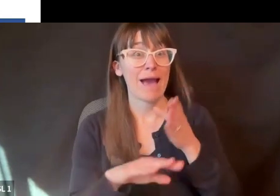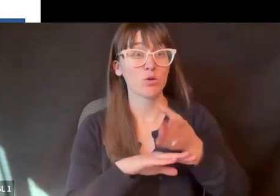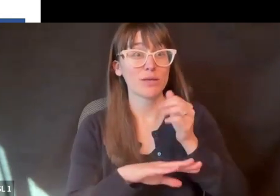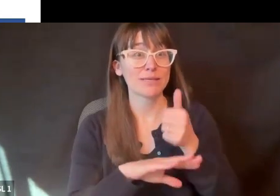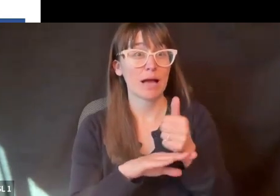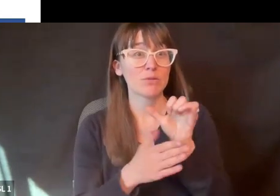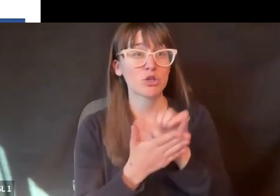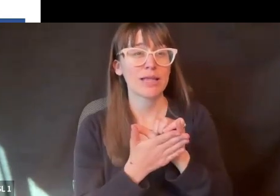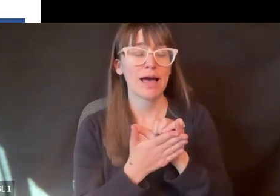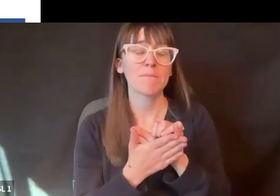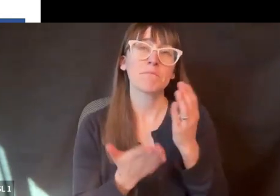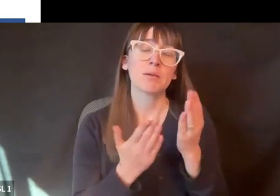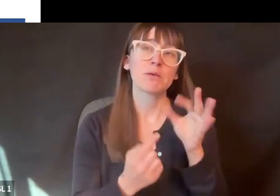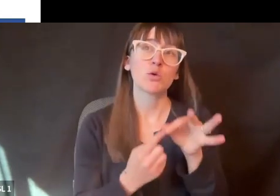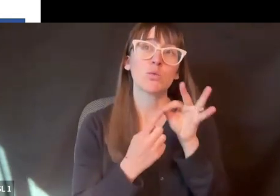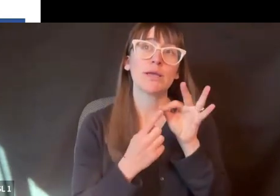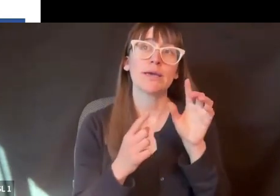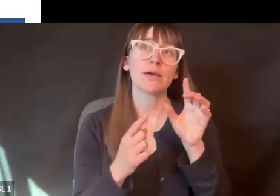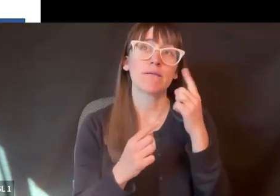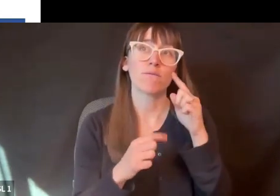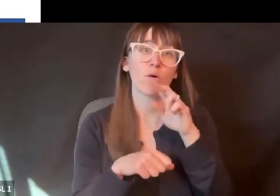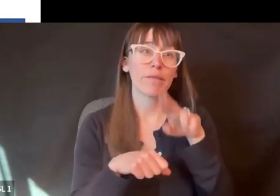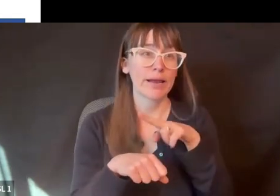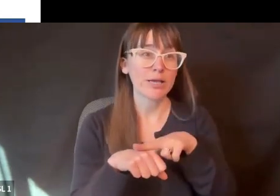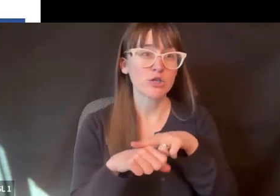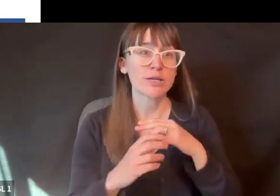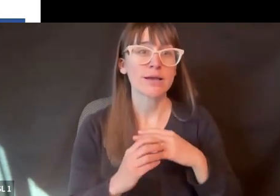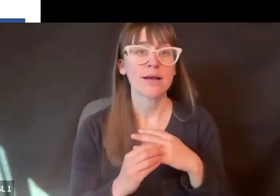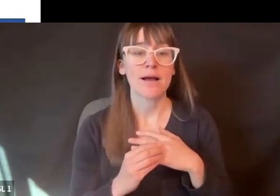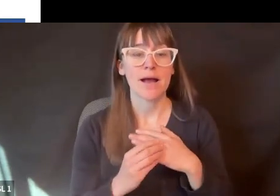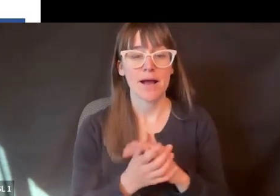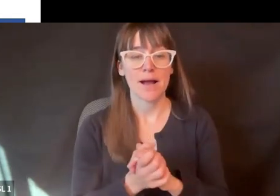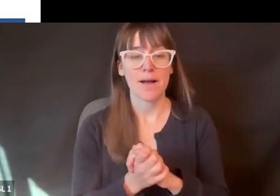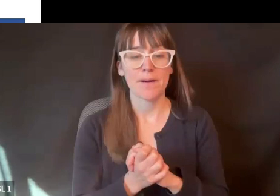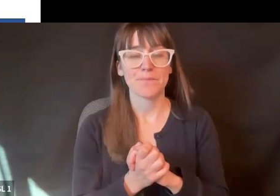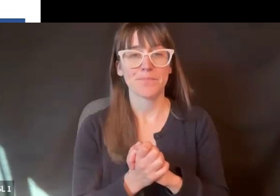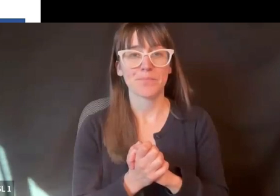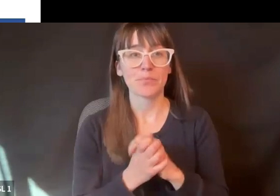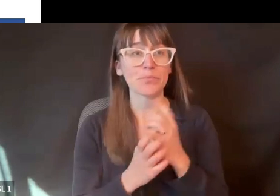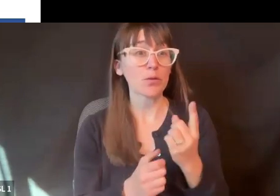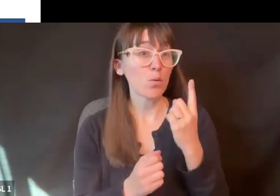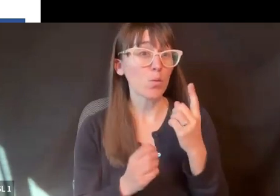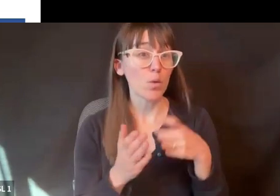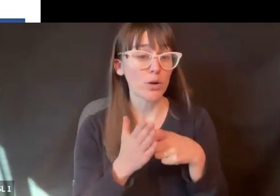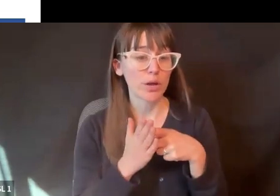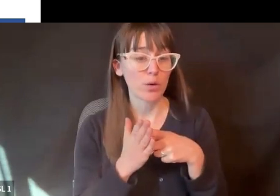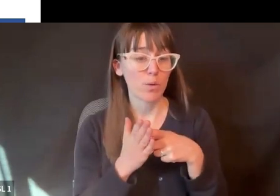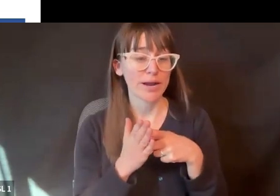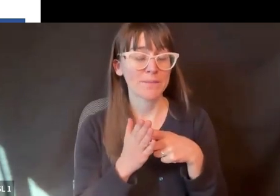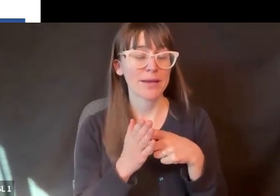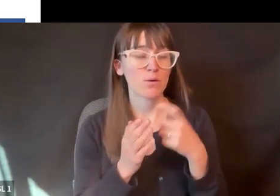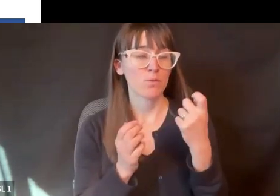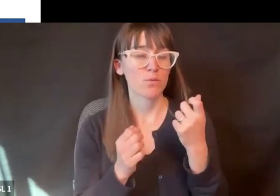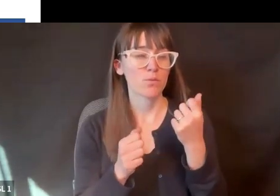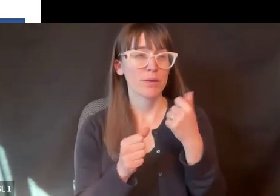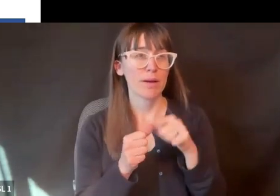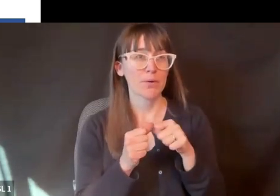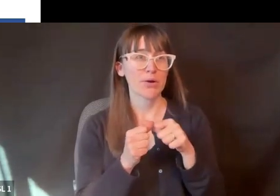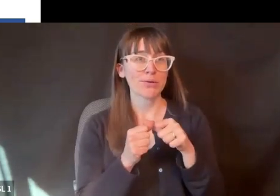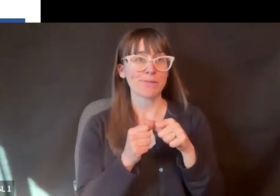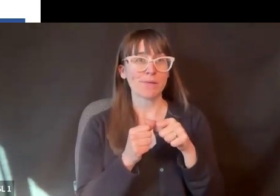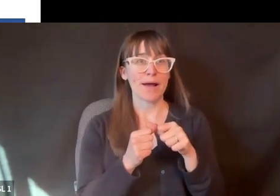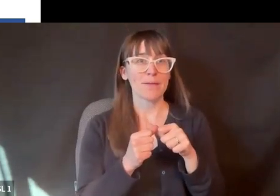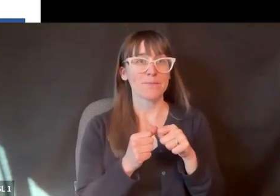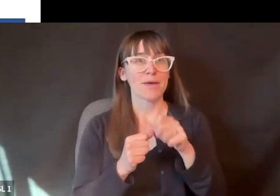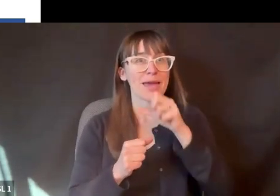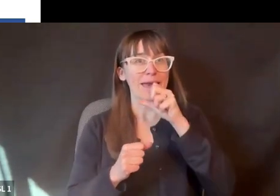I'm not sure is, I feel it's a little bit unique for the nation. That is that one of the requirements of that ADRC, because